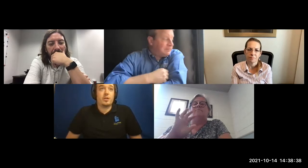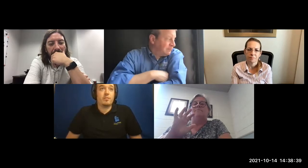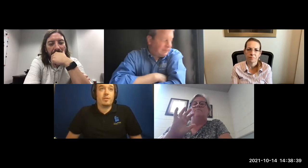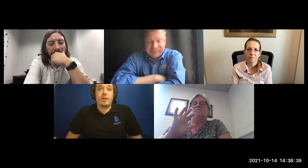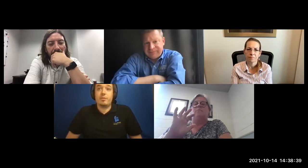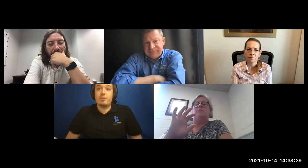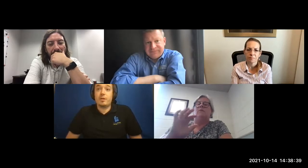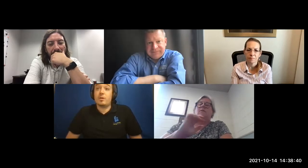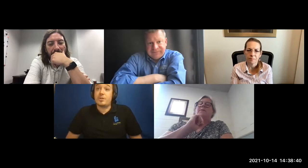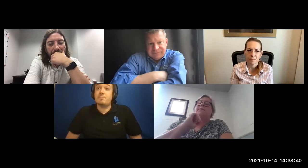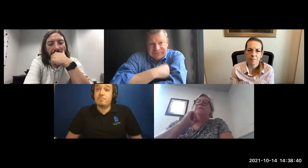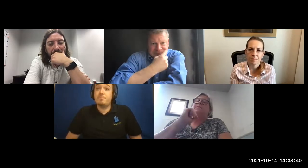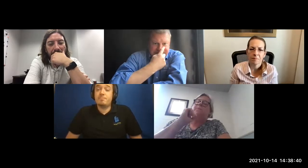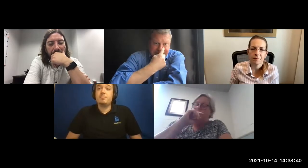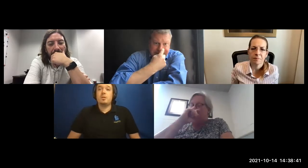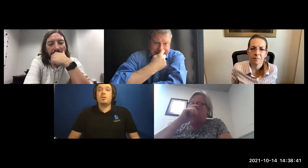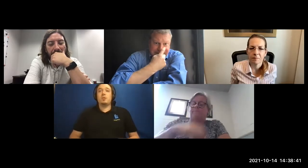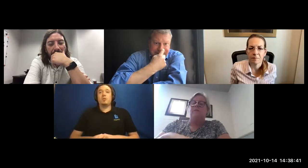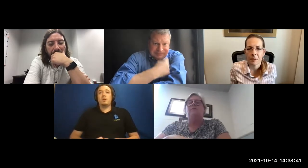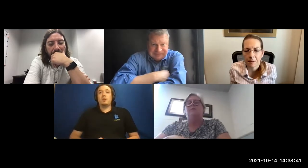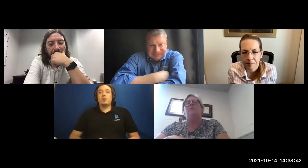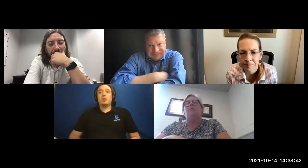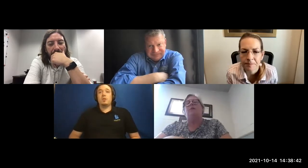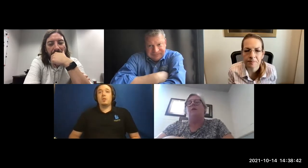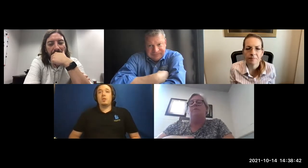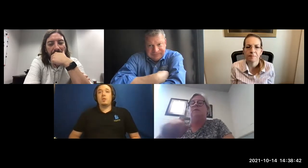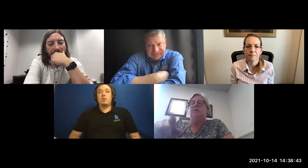not sharing via video. Gretchen.